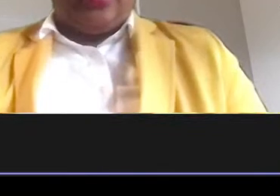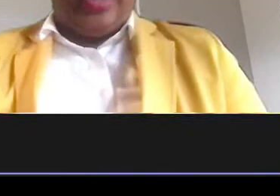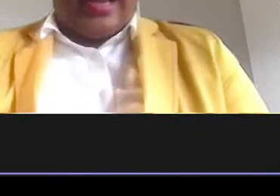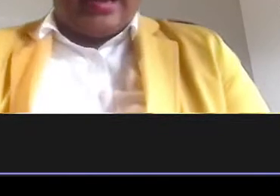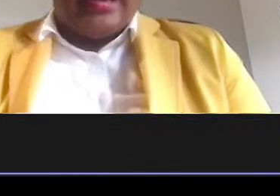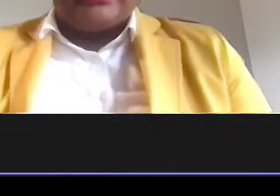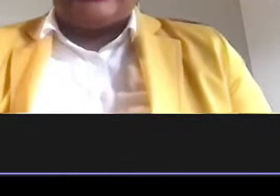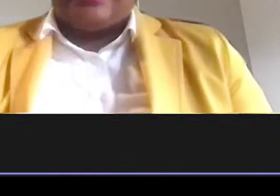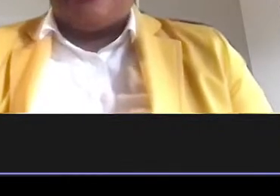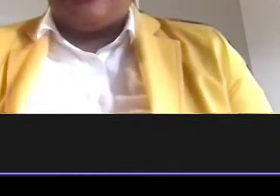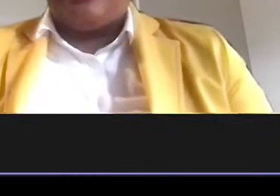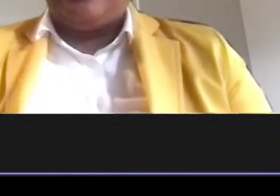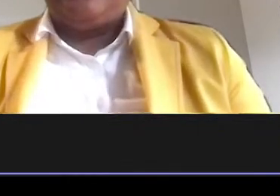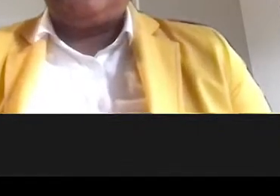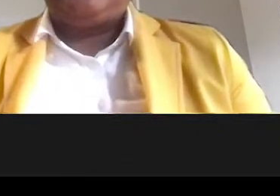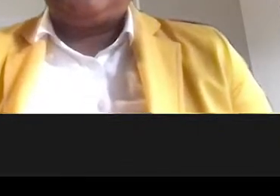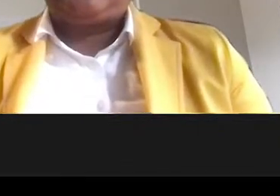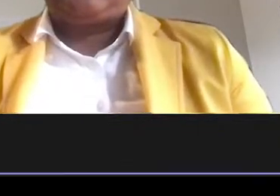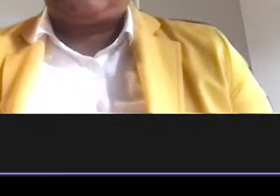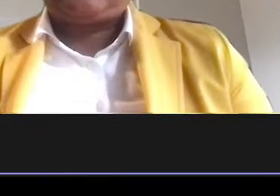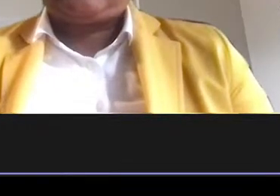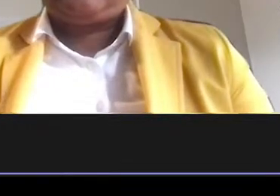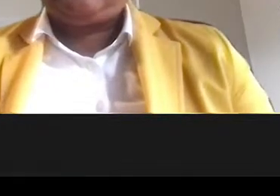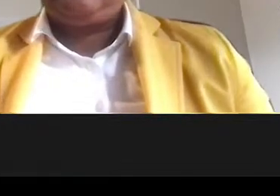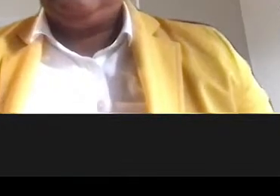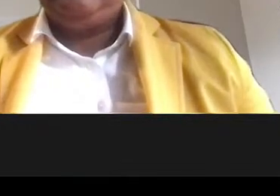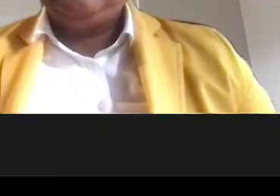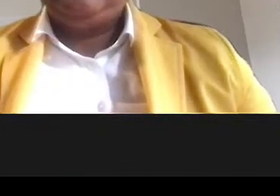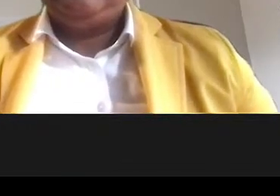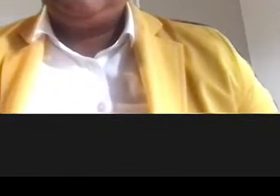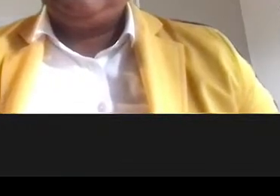sabelezimali salo nyaka. Siyabonga.